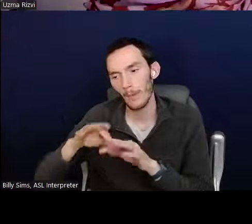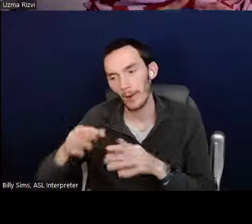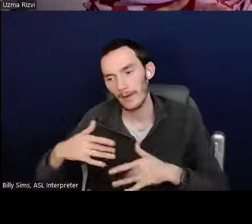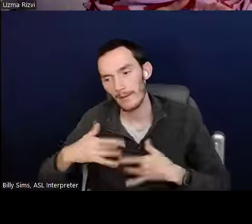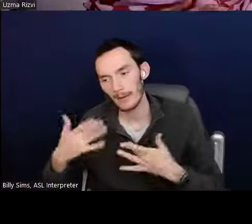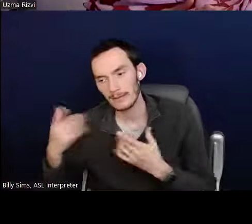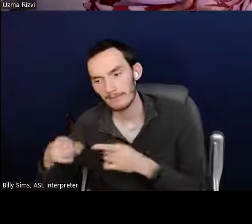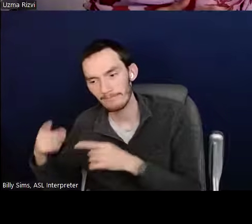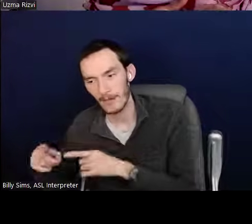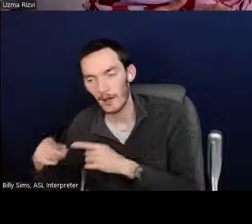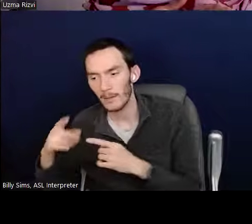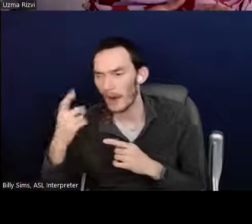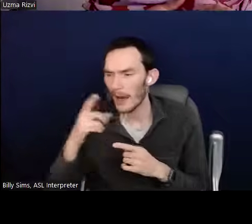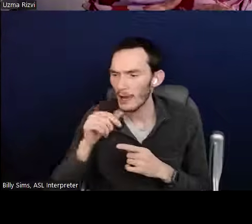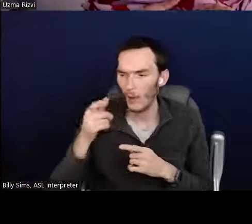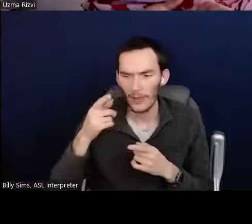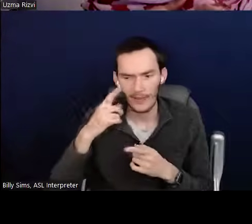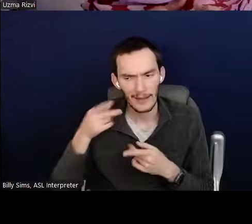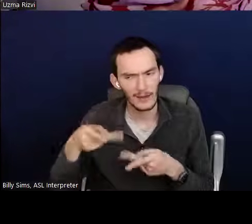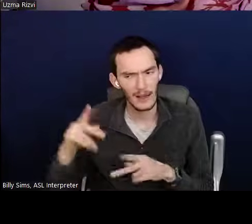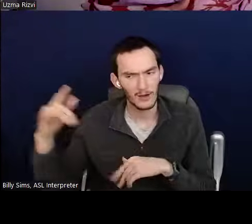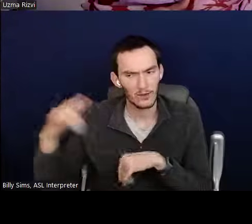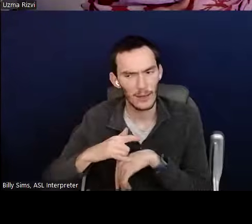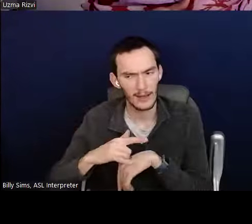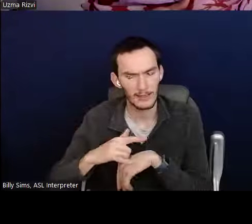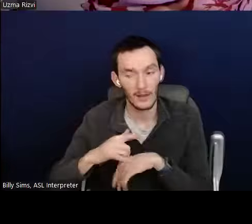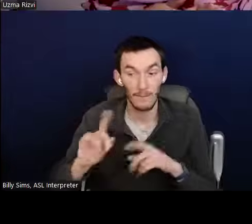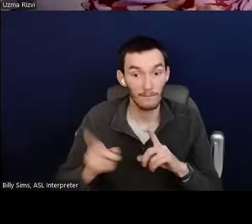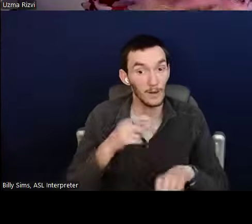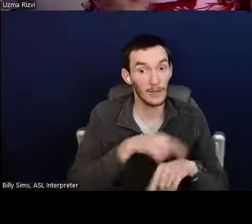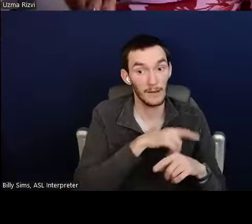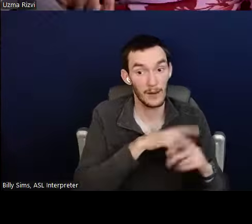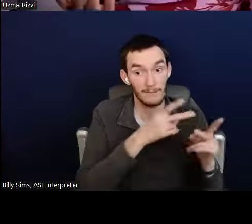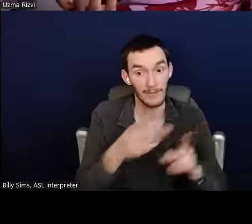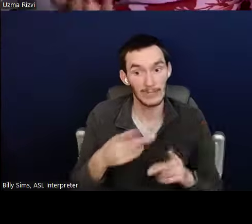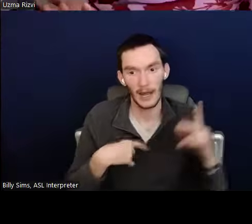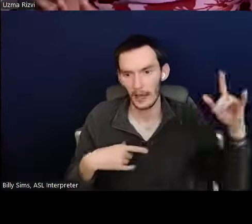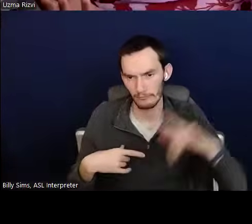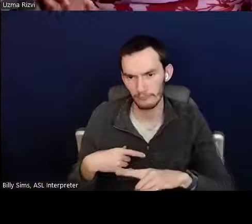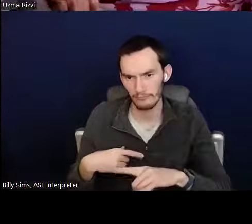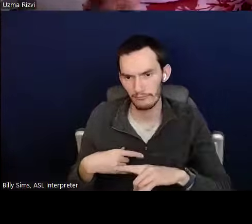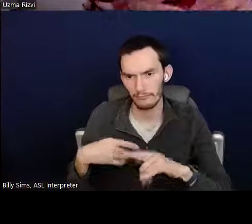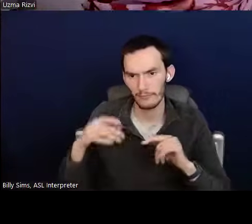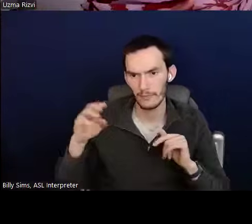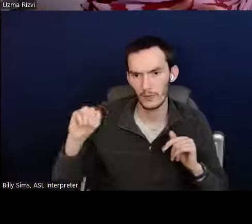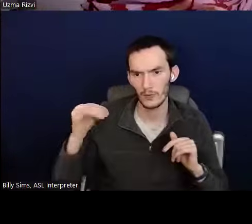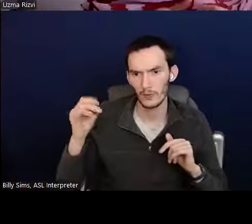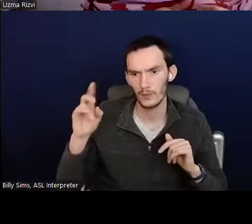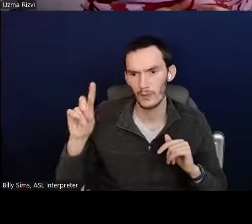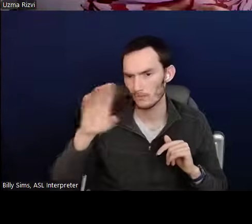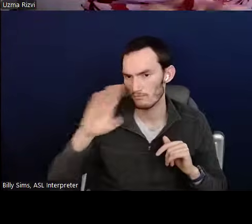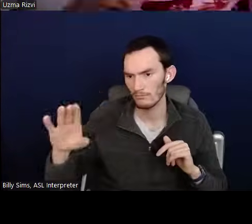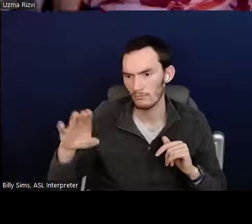don't believe they allow planes to land. The first time I visited Mohenjo-Daro, I did fly into Mohenjo-Daro, and it was kind of